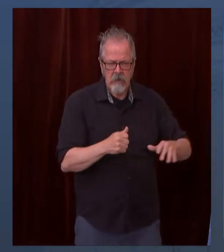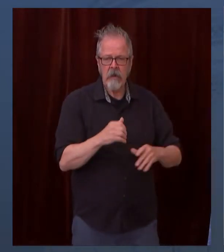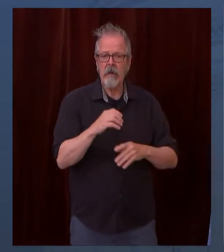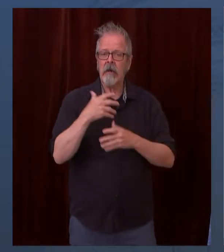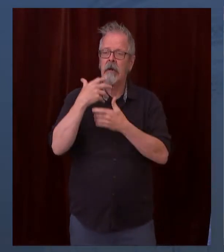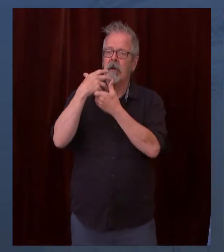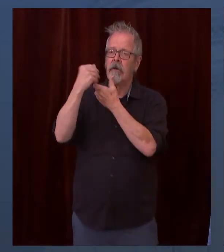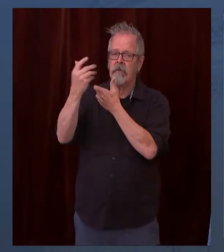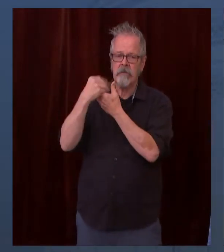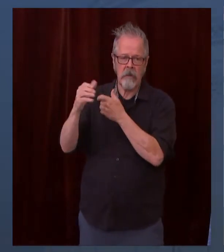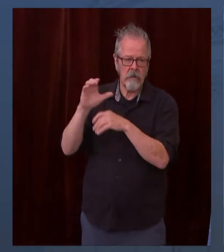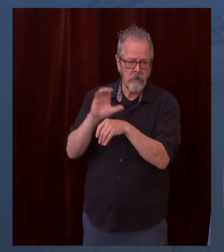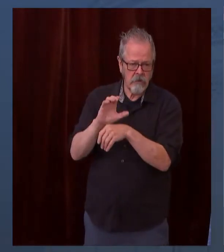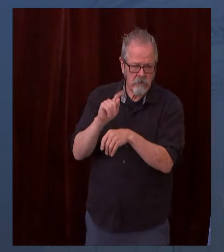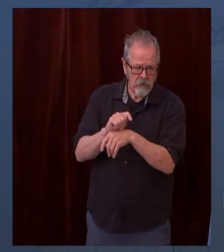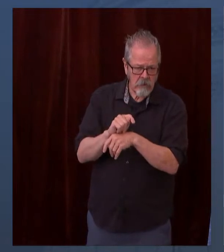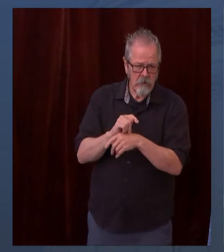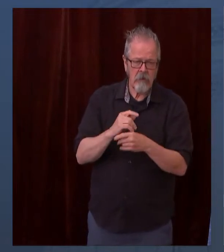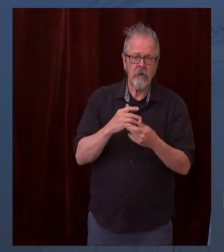So looking forward to that.